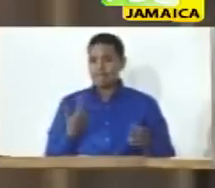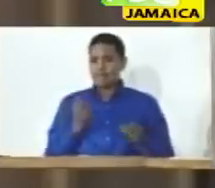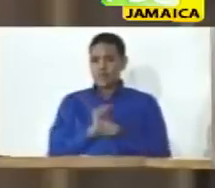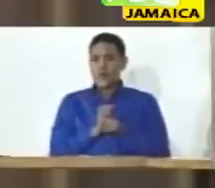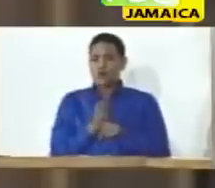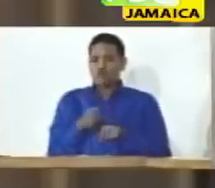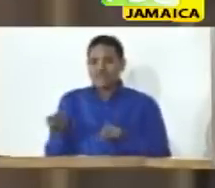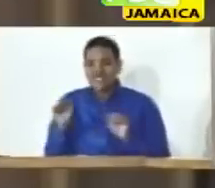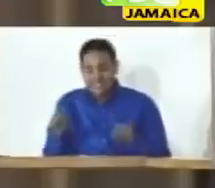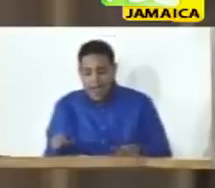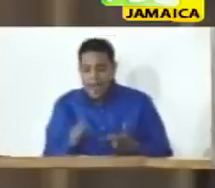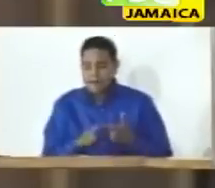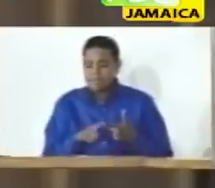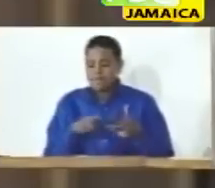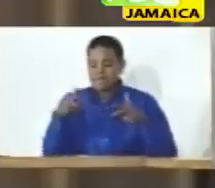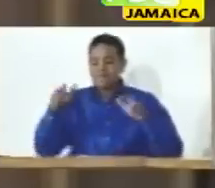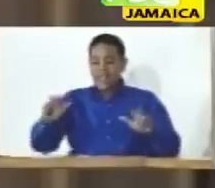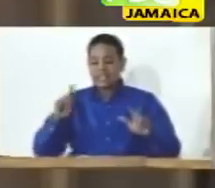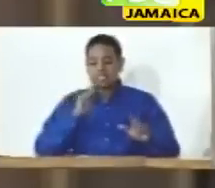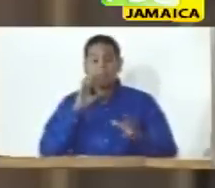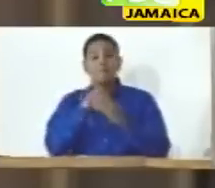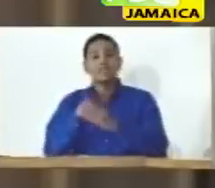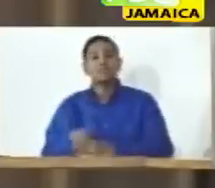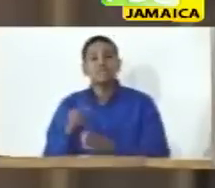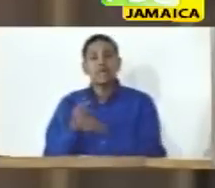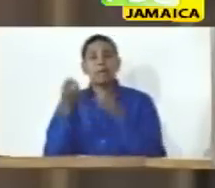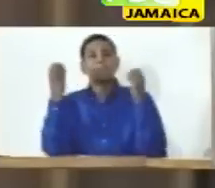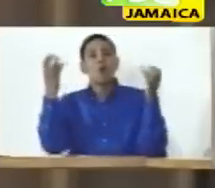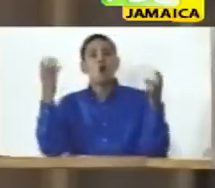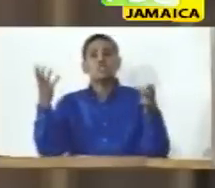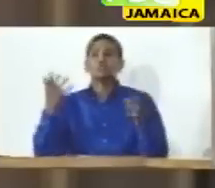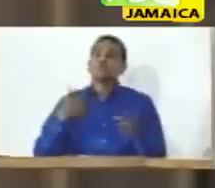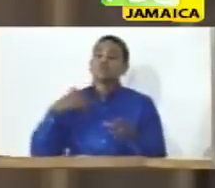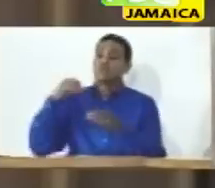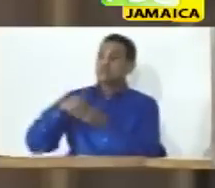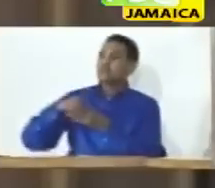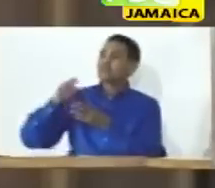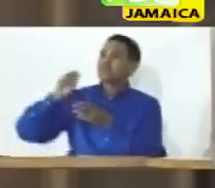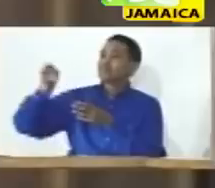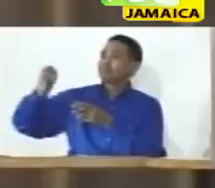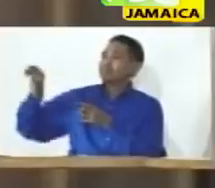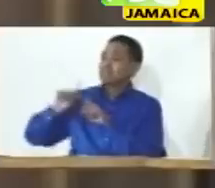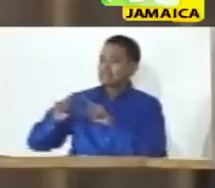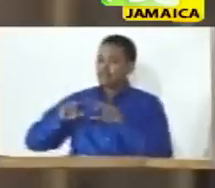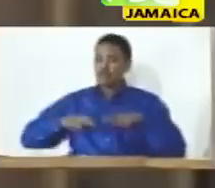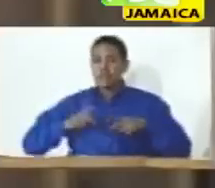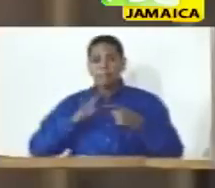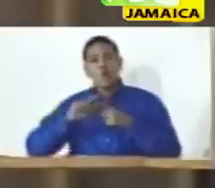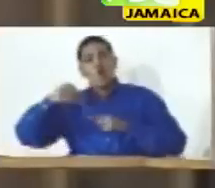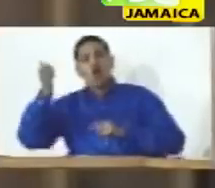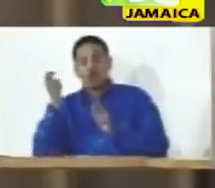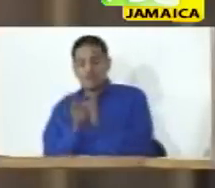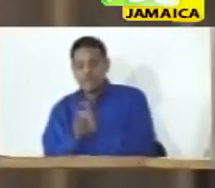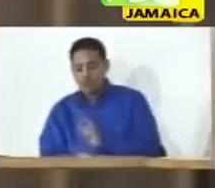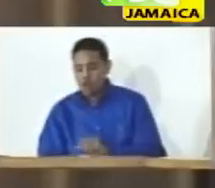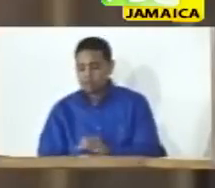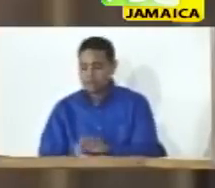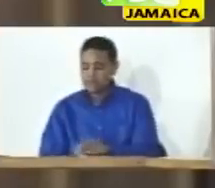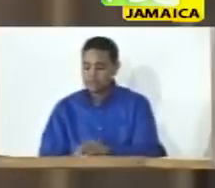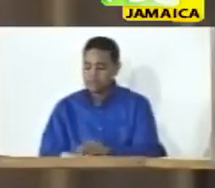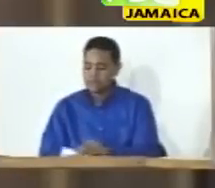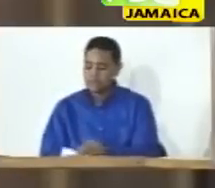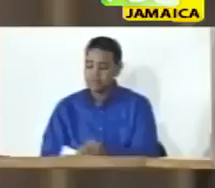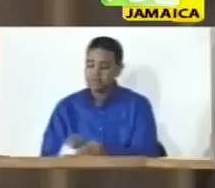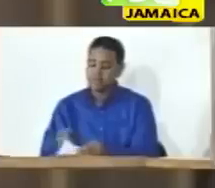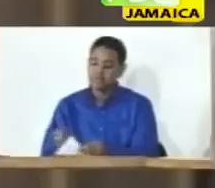and participation in multiple schemes, among other reforms. The amendment to the Financial